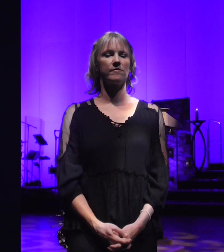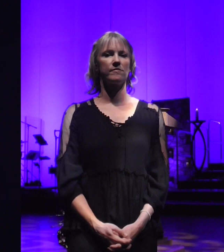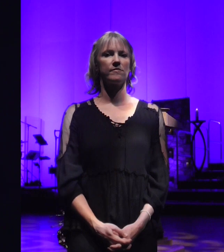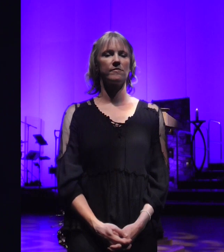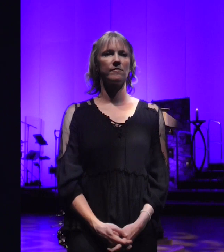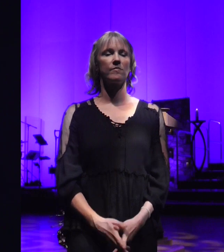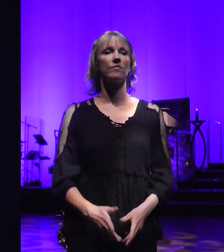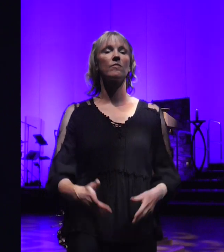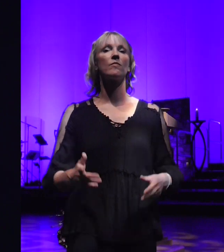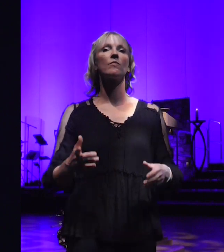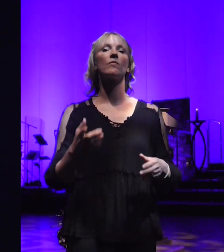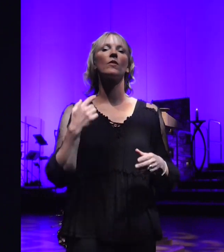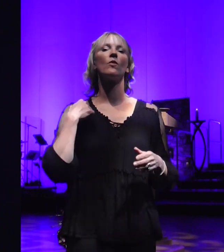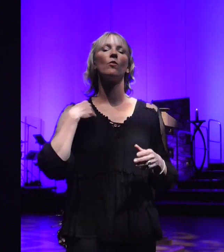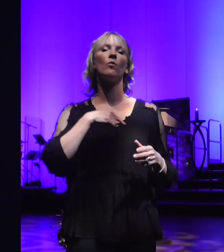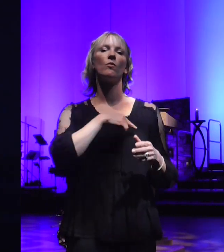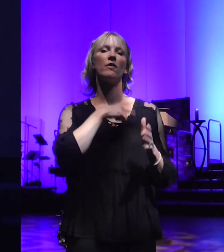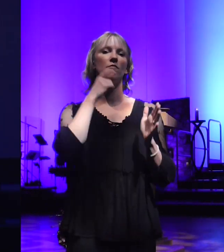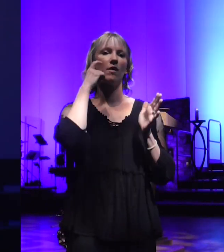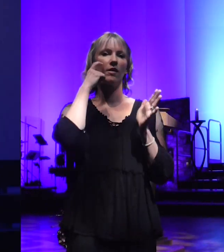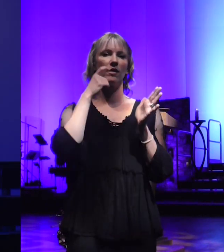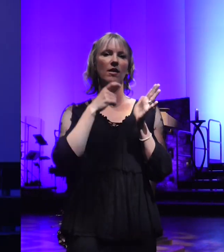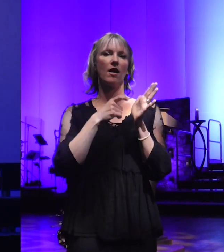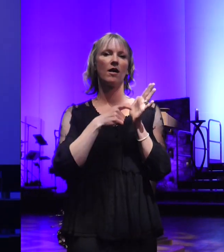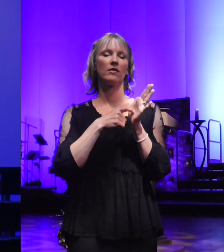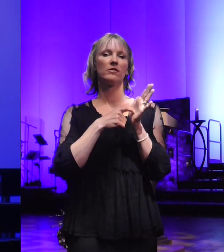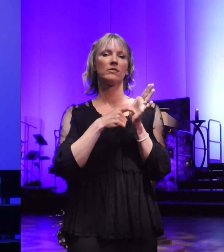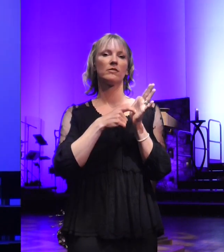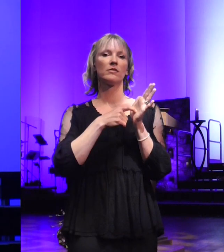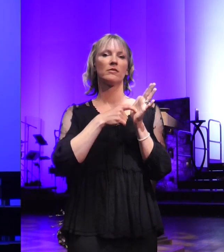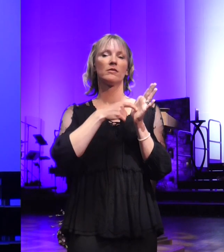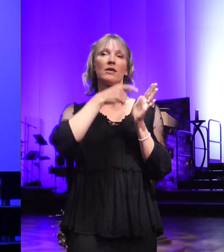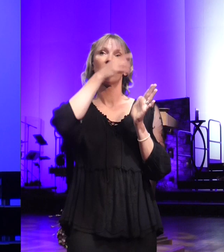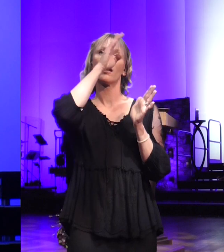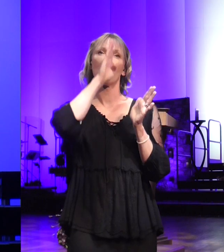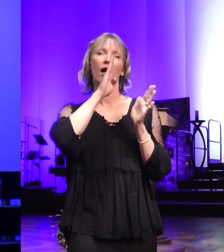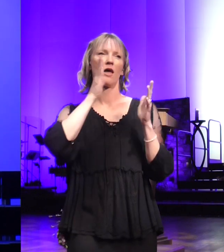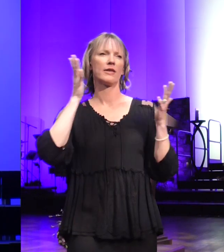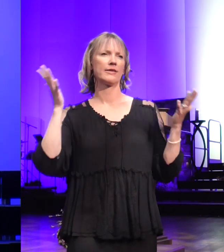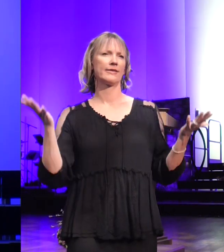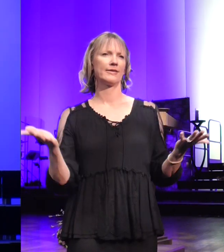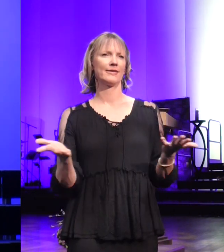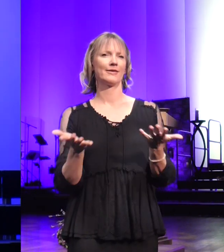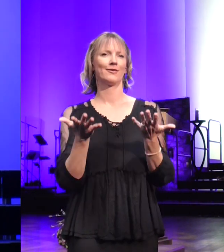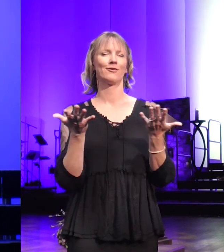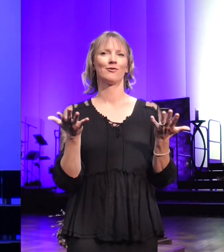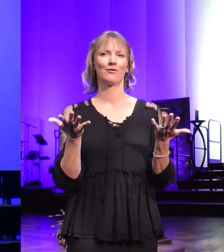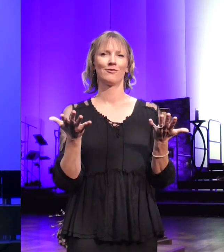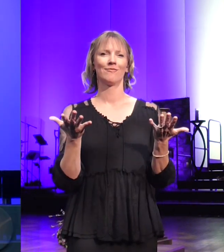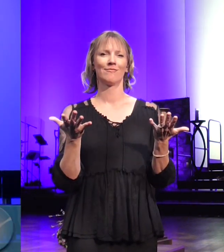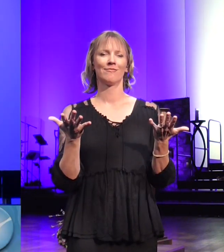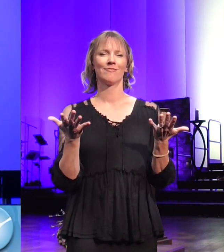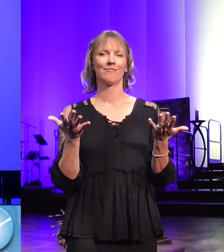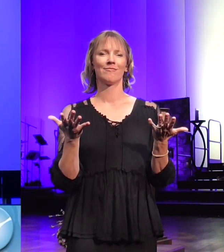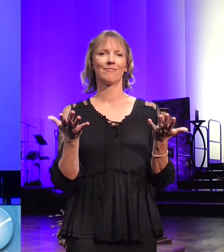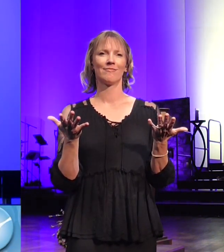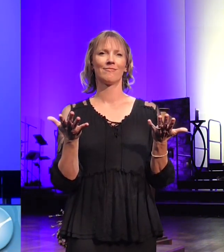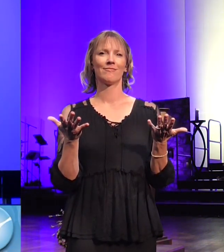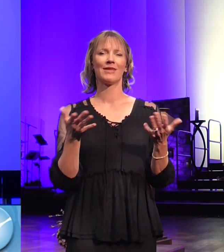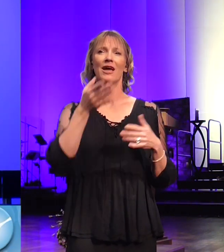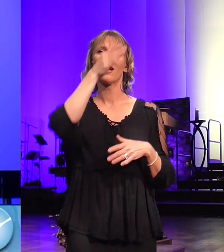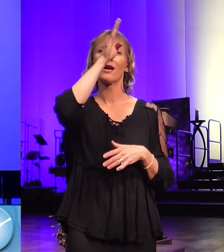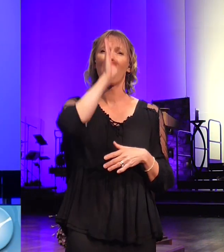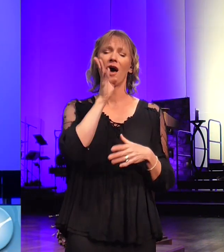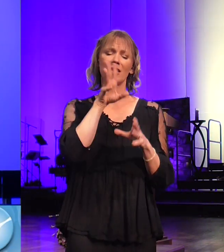And we recognize that God is in this place, and that God is in